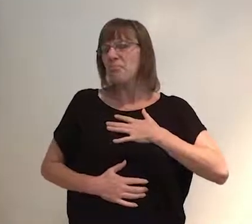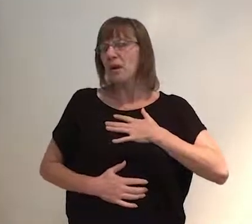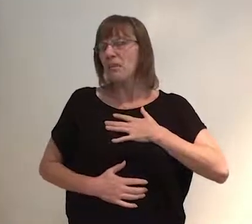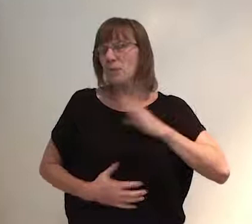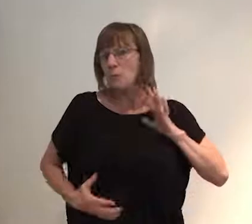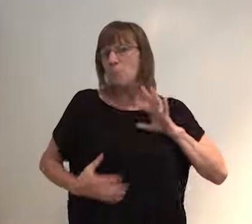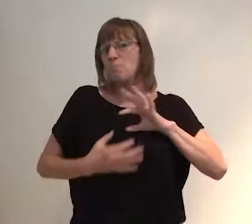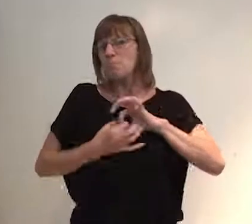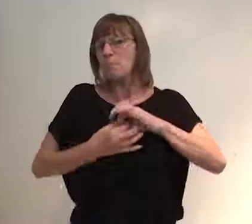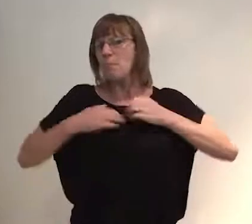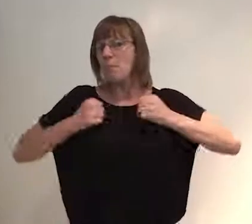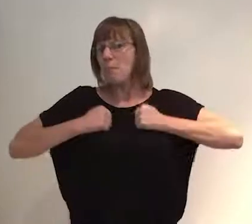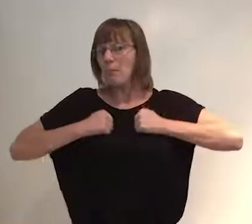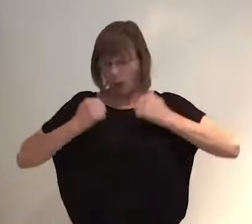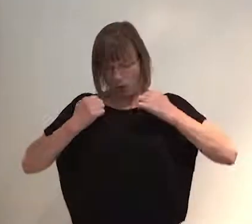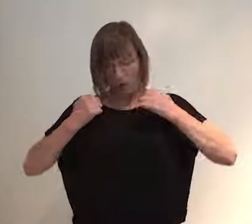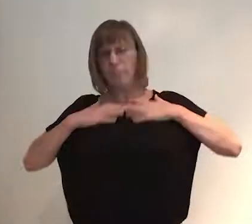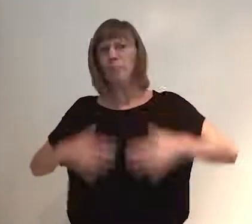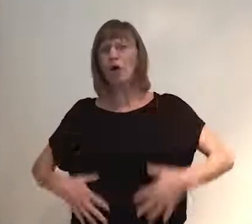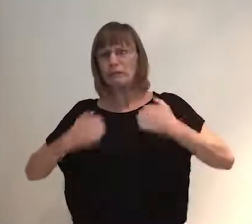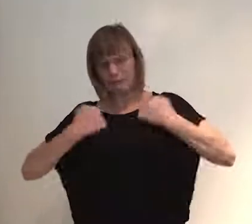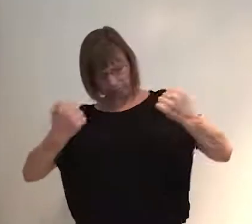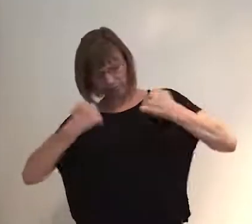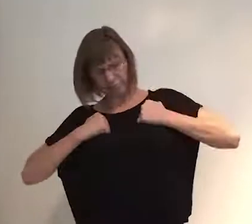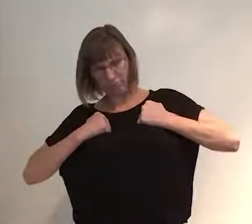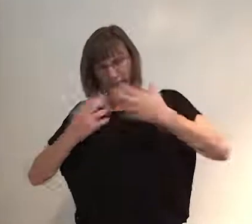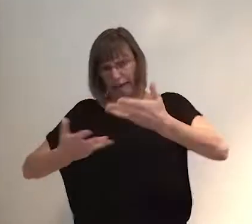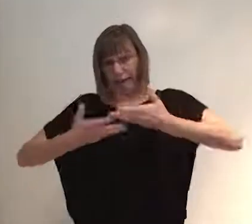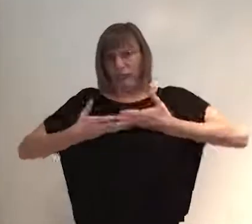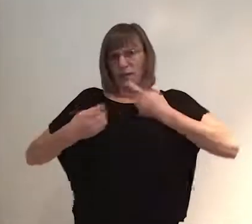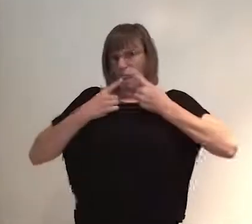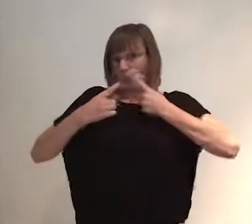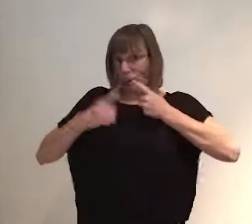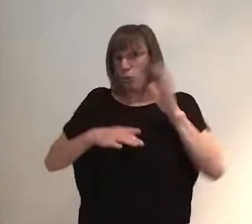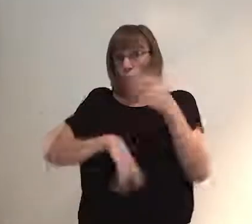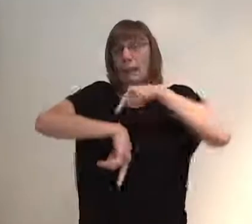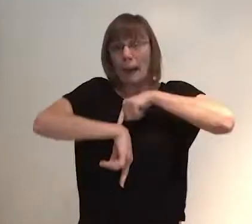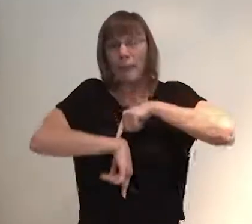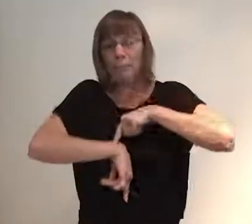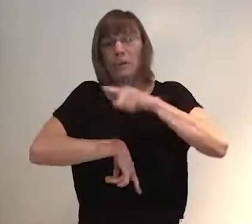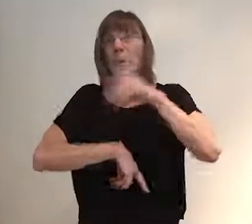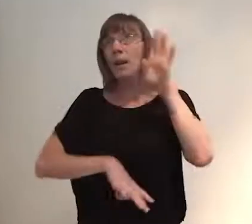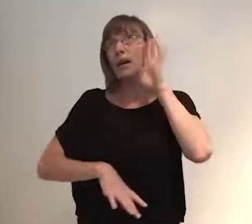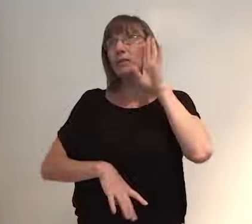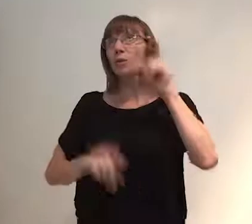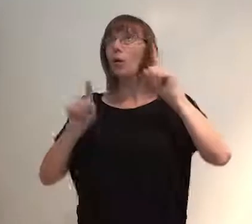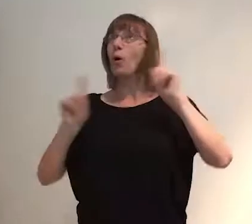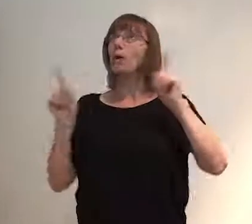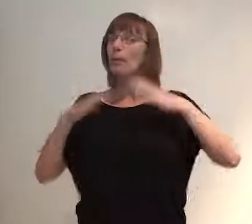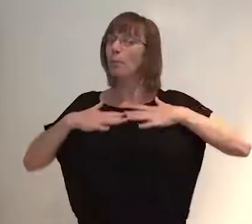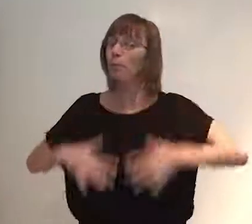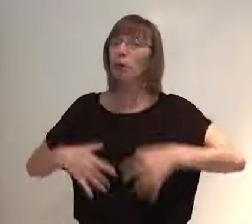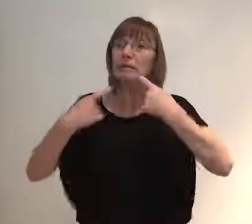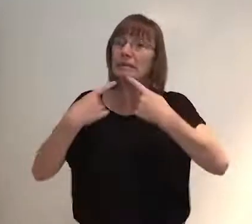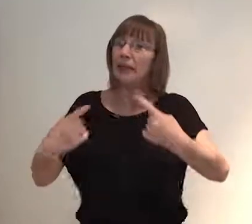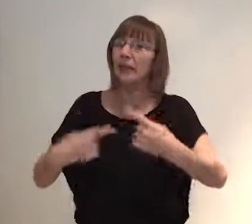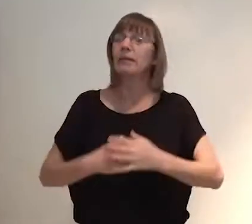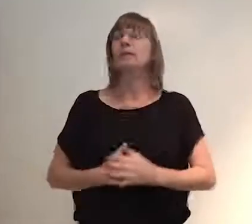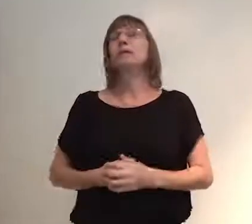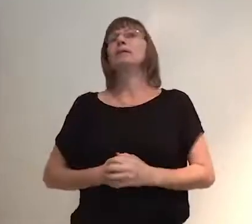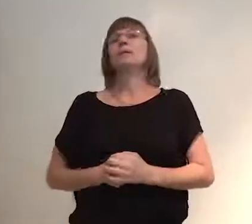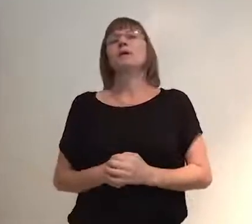tuning into our body and listening to what our body's telling us. Our body gives us these messages all the time, and we're just listening to what it's